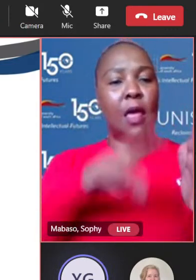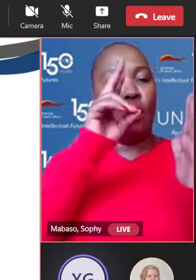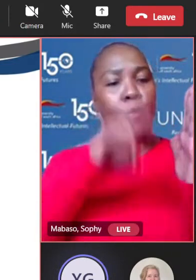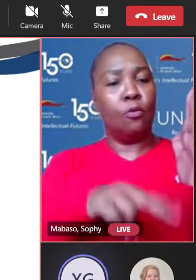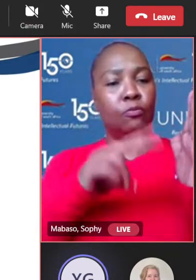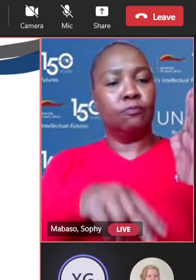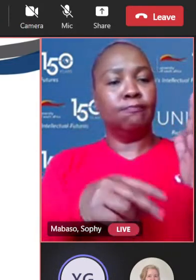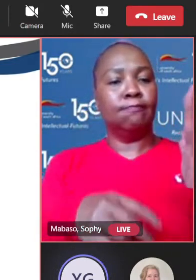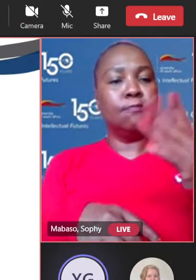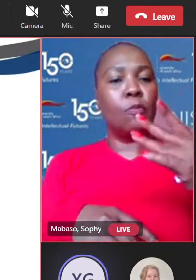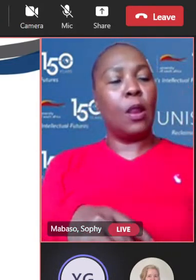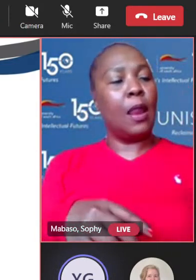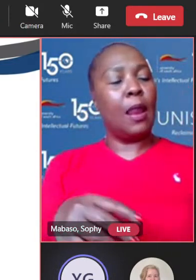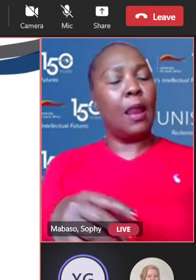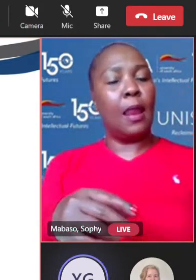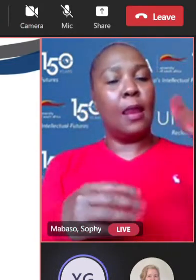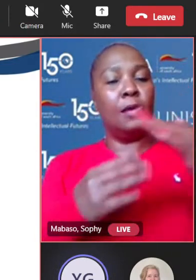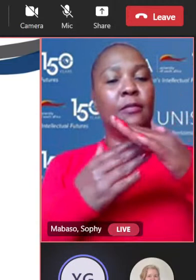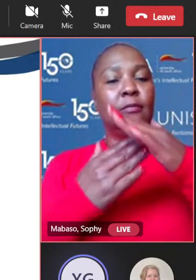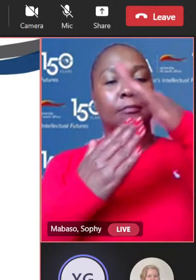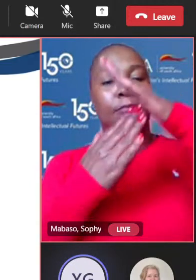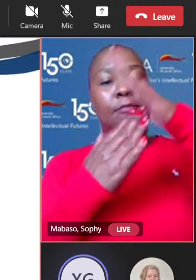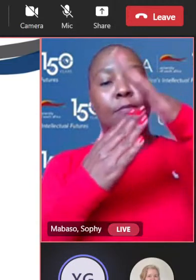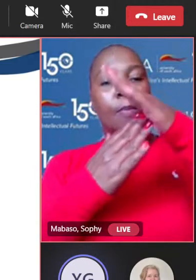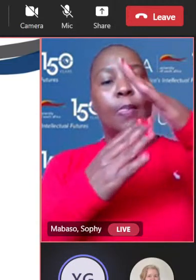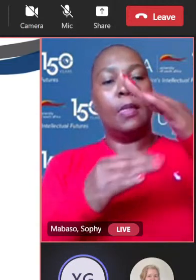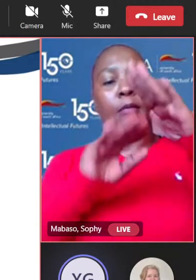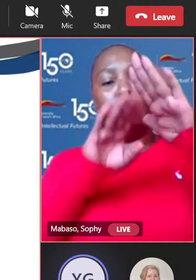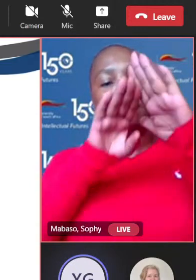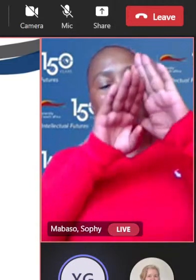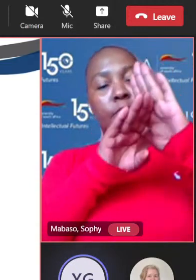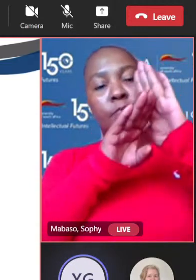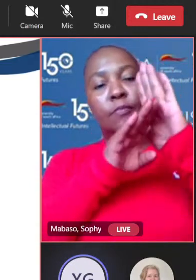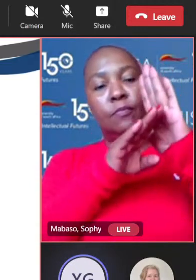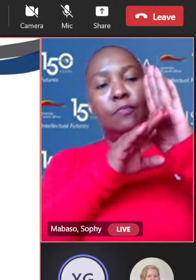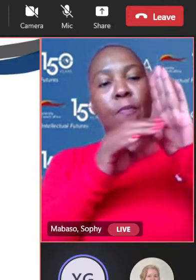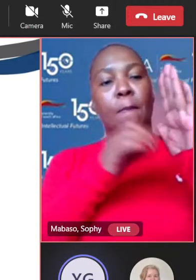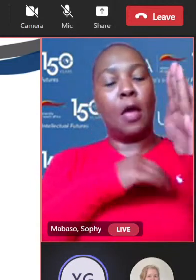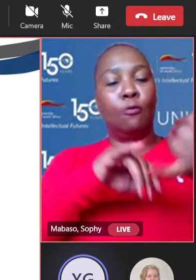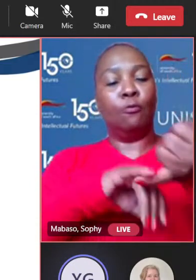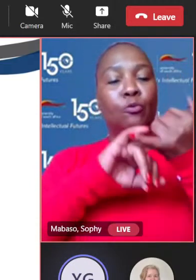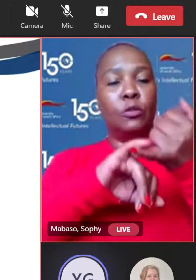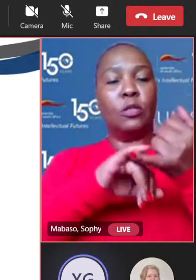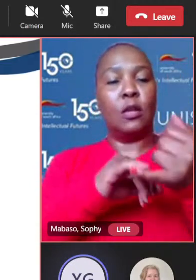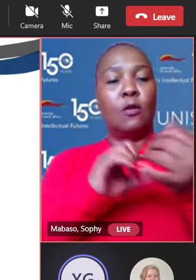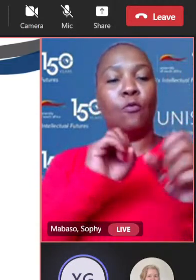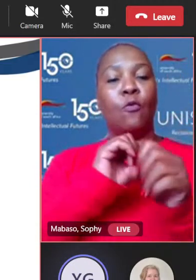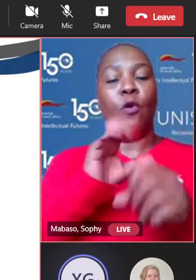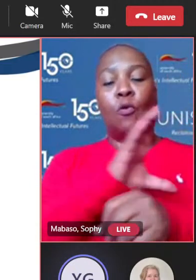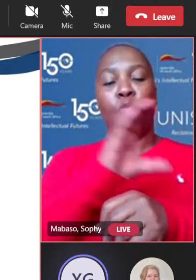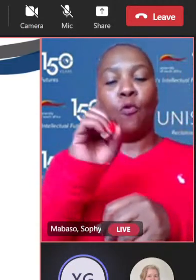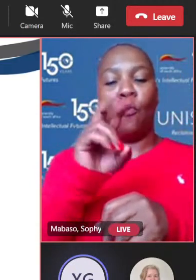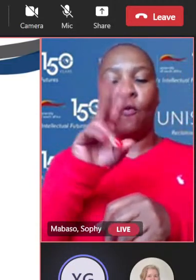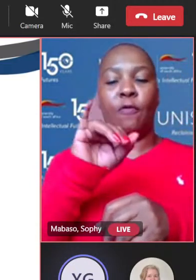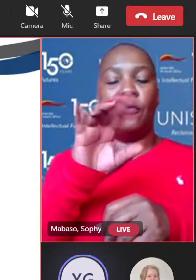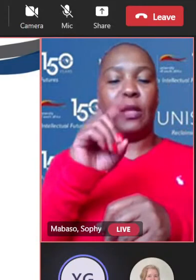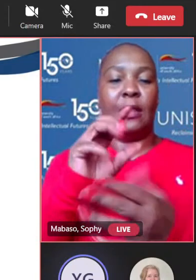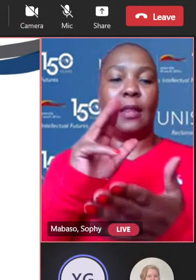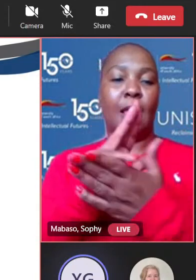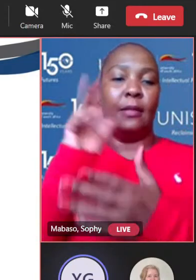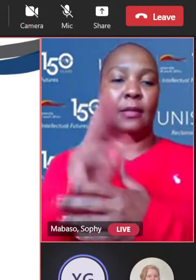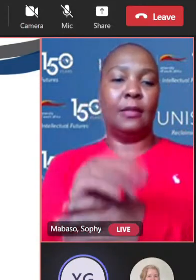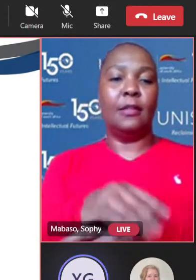the dashboard, it says dashboard, my courses, and then COVID-19. Now the module code, once again, there in orange